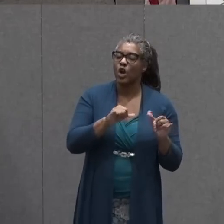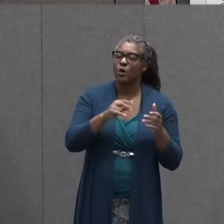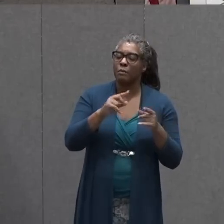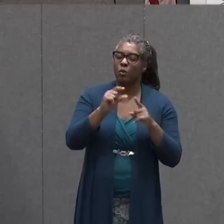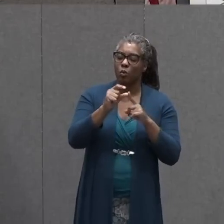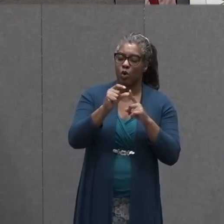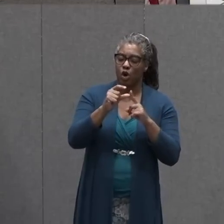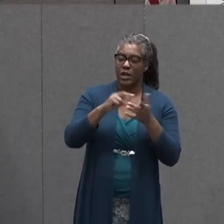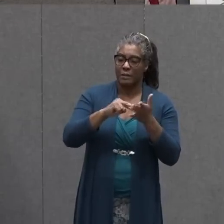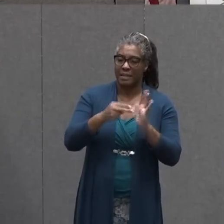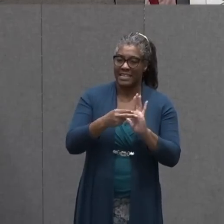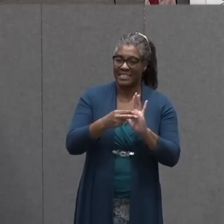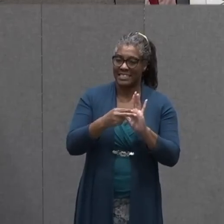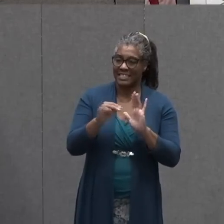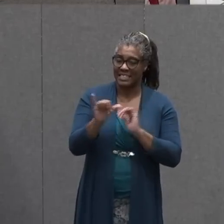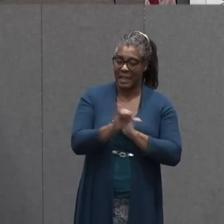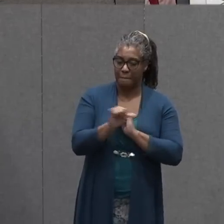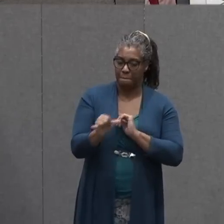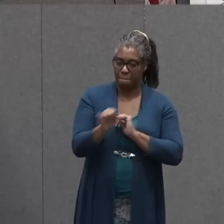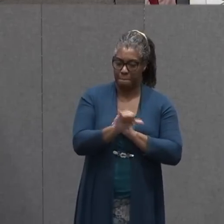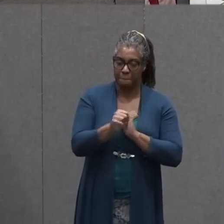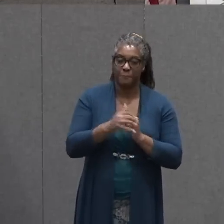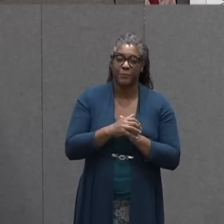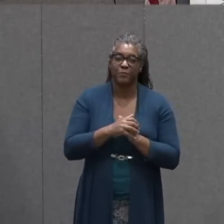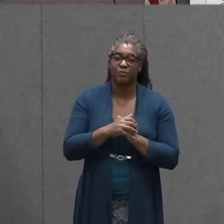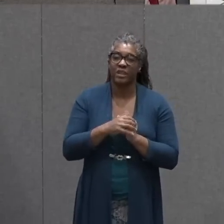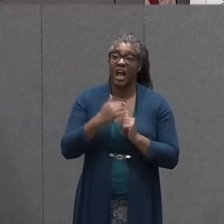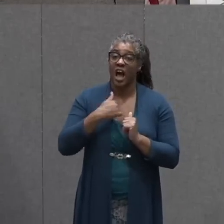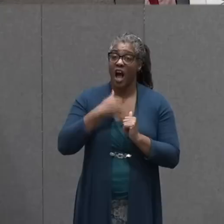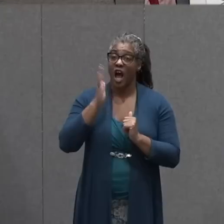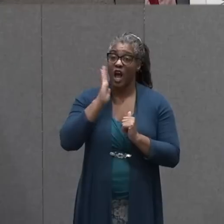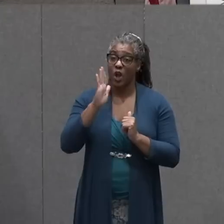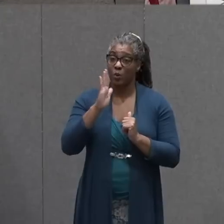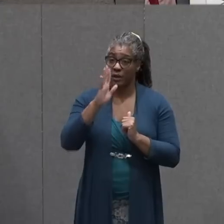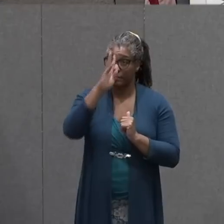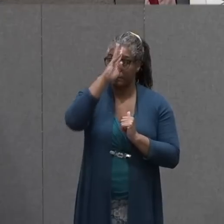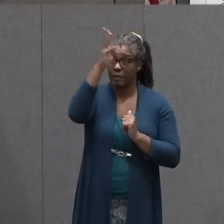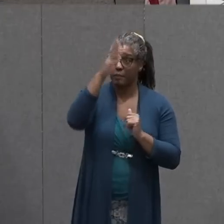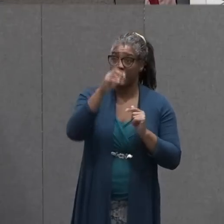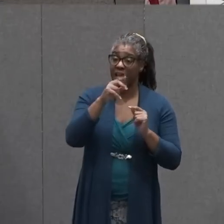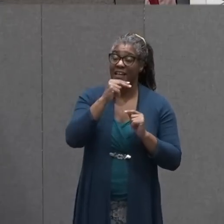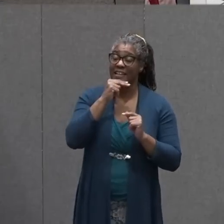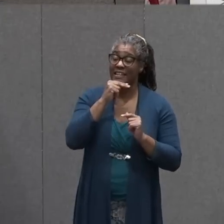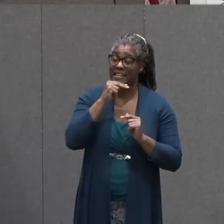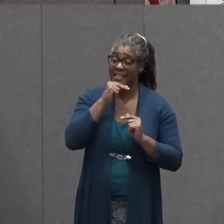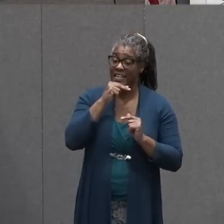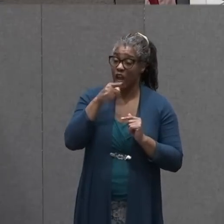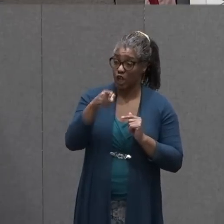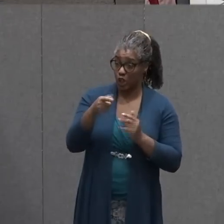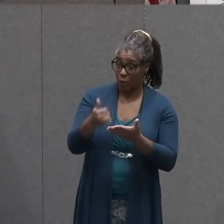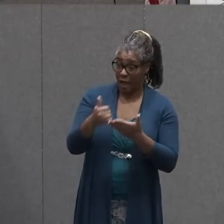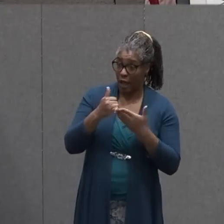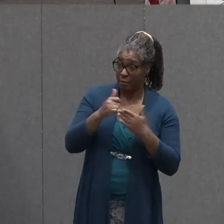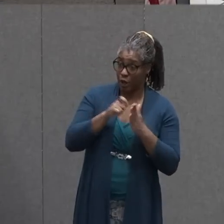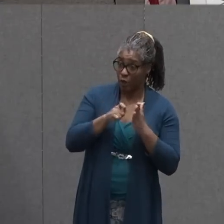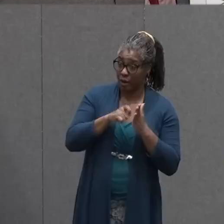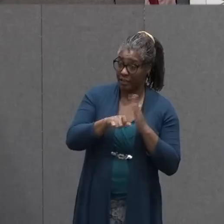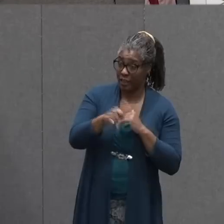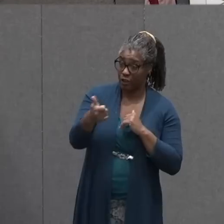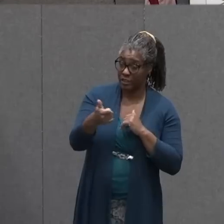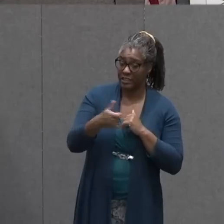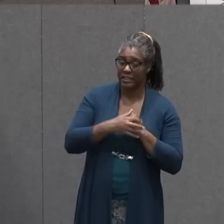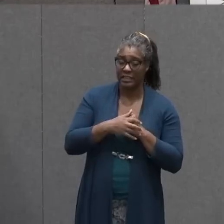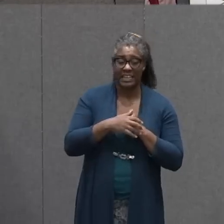So I'm going to come up with the noun, and then you help me write the rest of it. Sound good? Perfect. What was our noun again? Remind